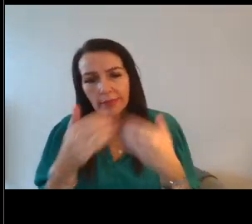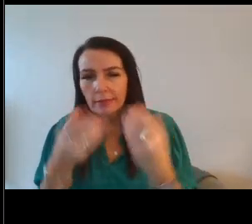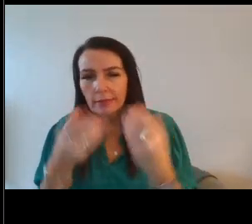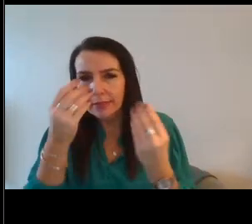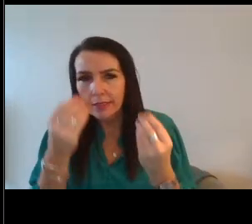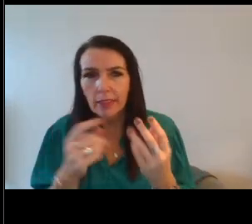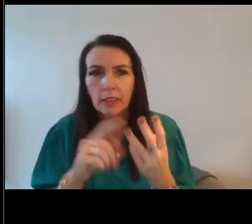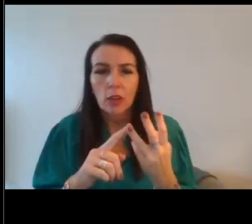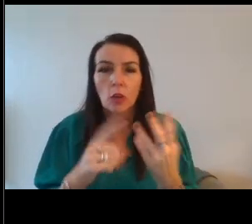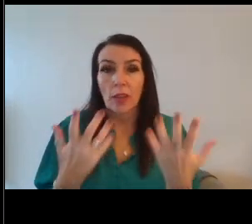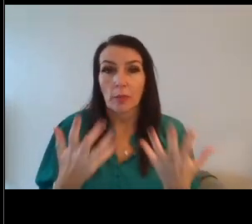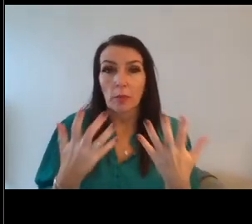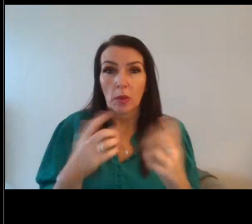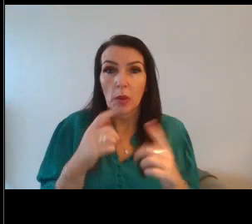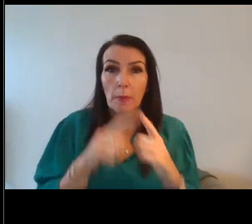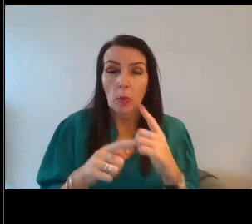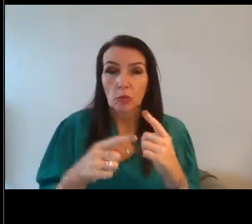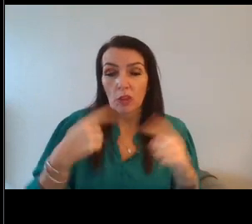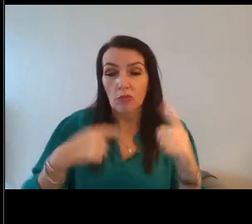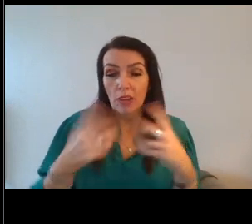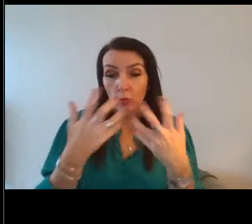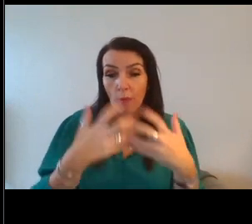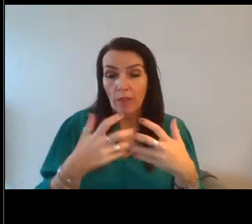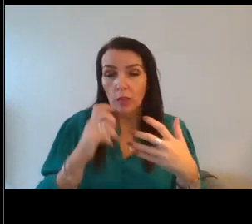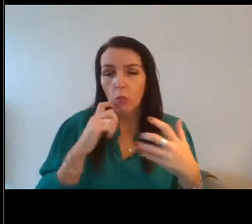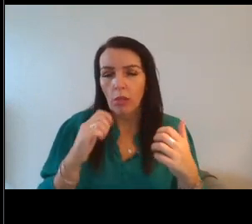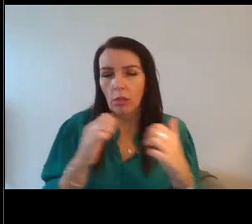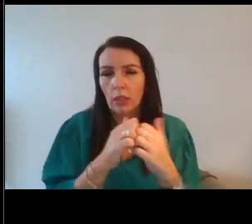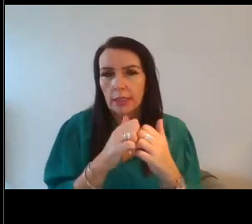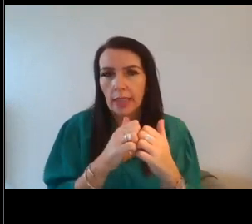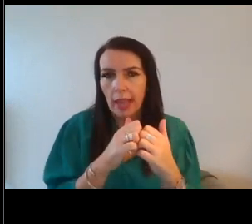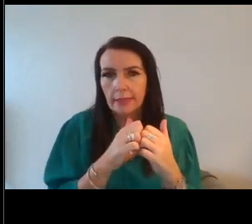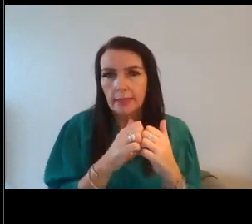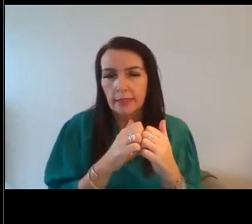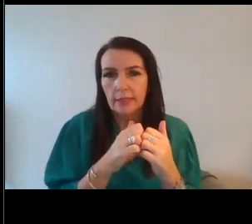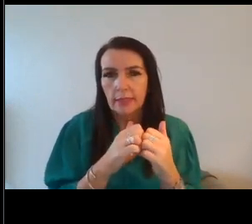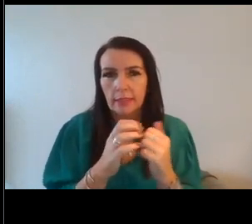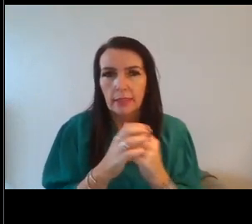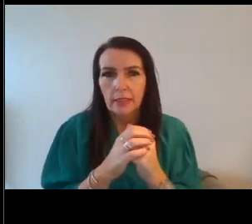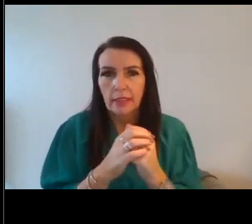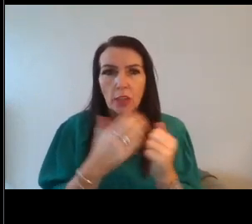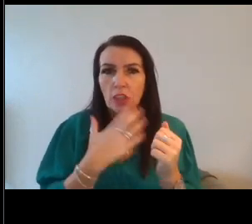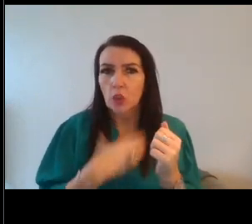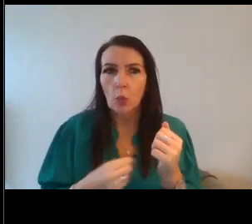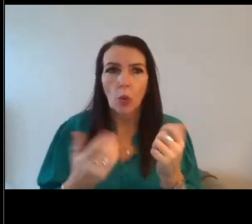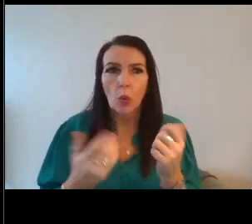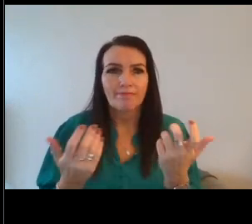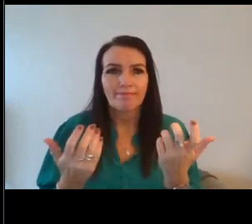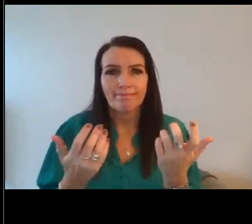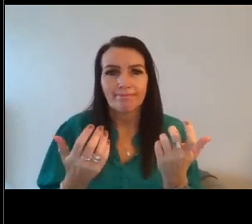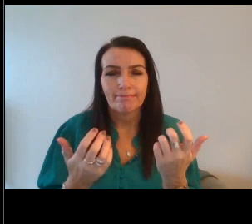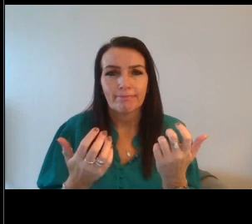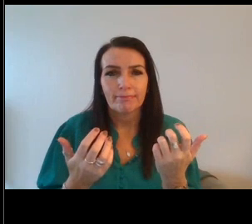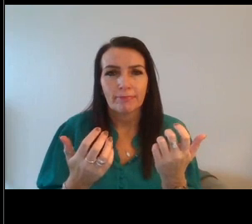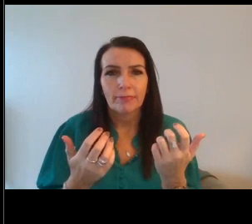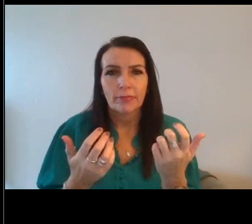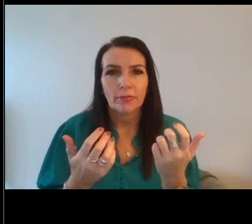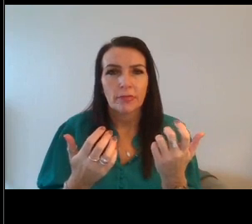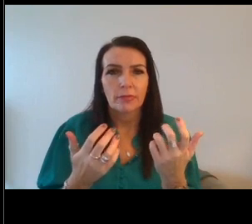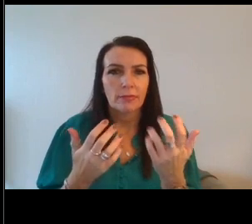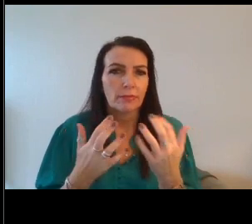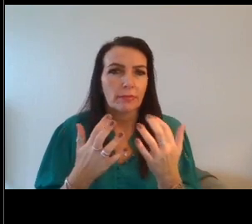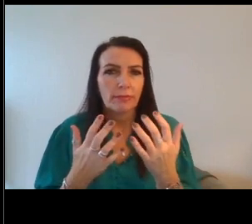time, most retrofit is with consent in customers' properties. We don't want to be in the position of, if you're trying to get